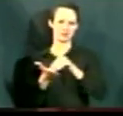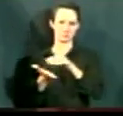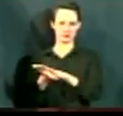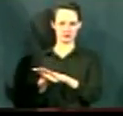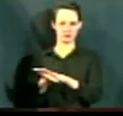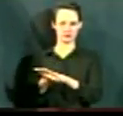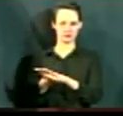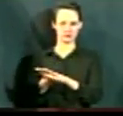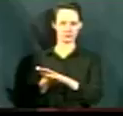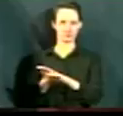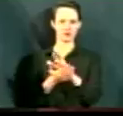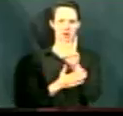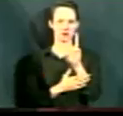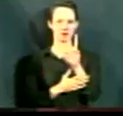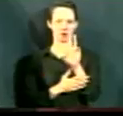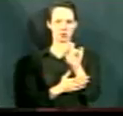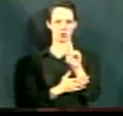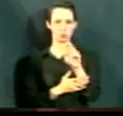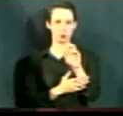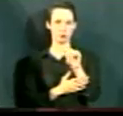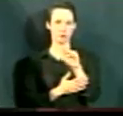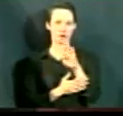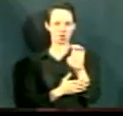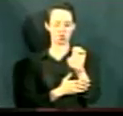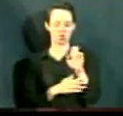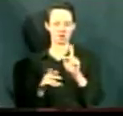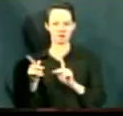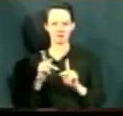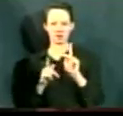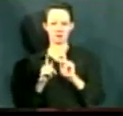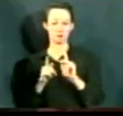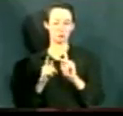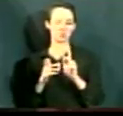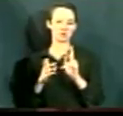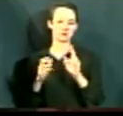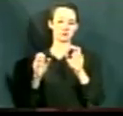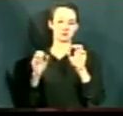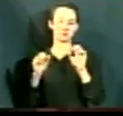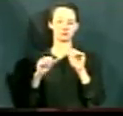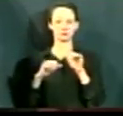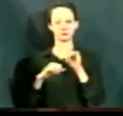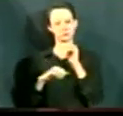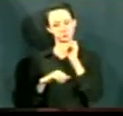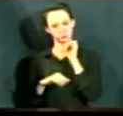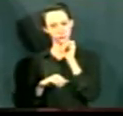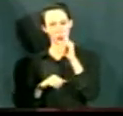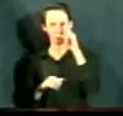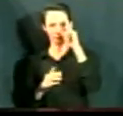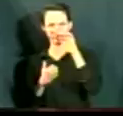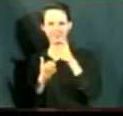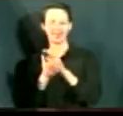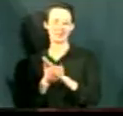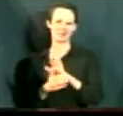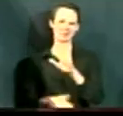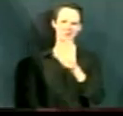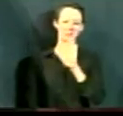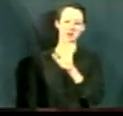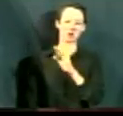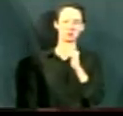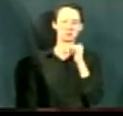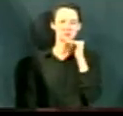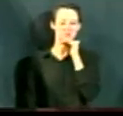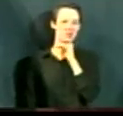vulnerable populations do not believe this deceitful administration.